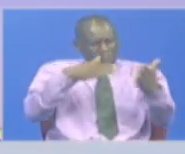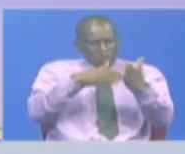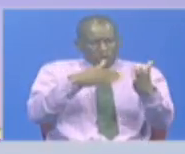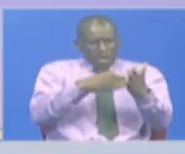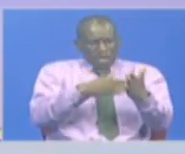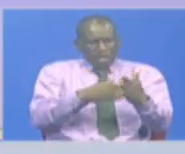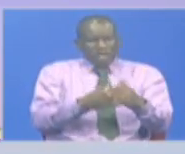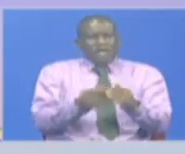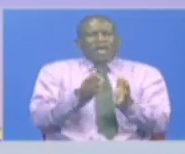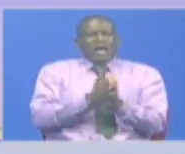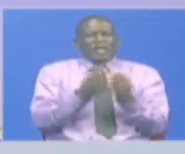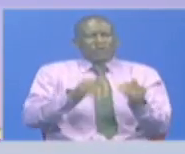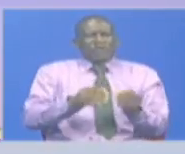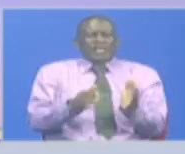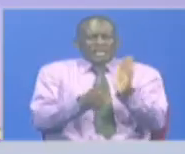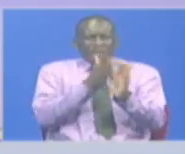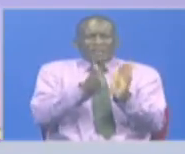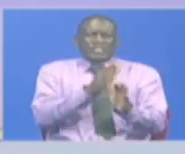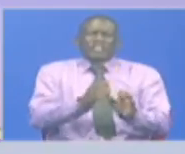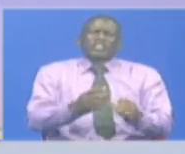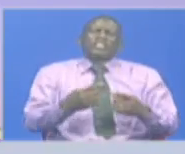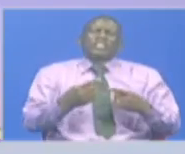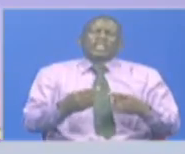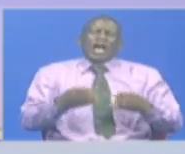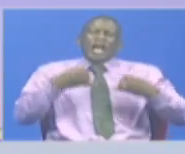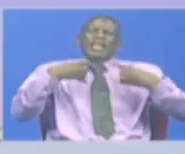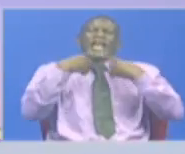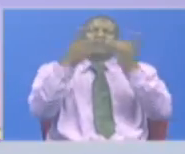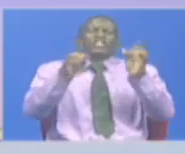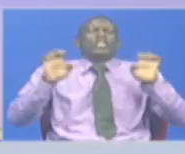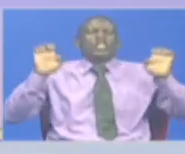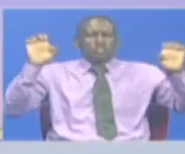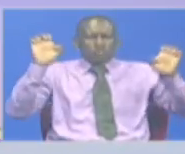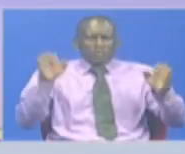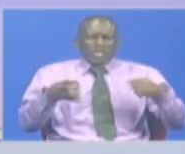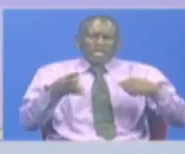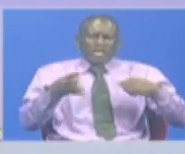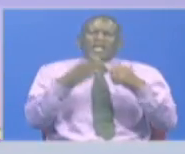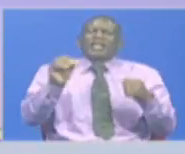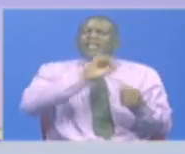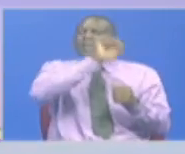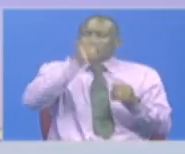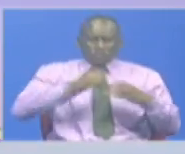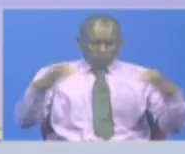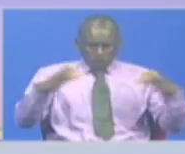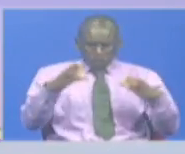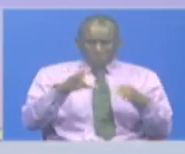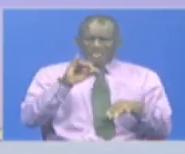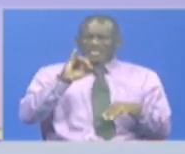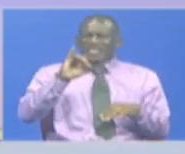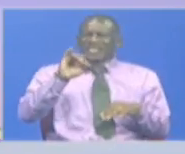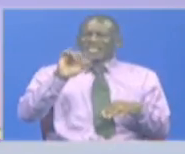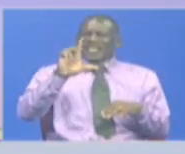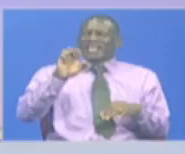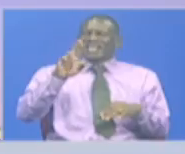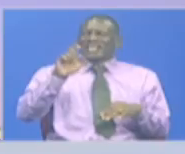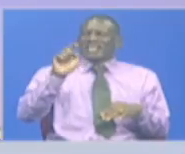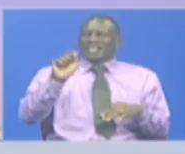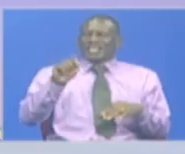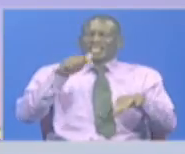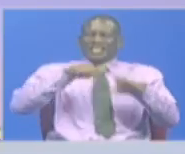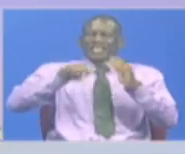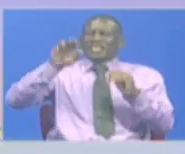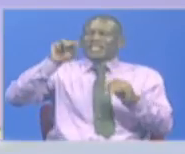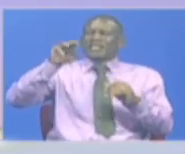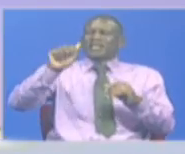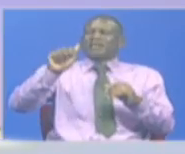the state of emergency in force in Ethiopia. Almost 90% of communities in Ileret in Marsabit County